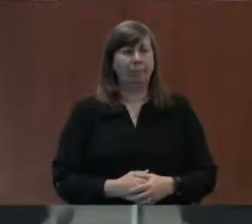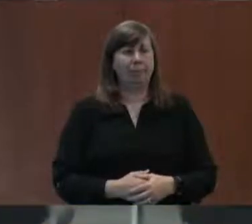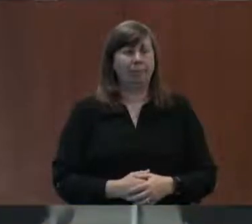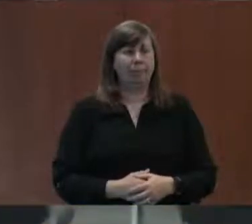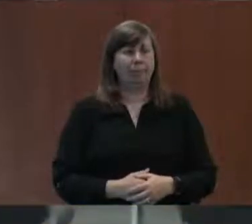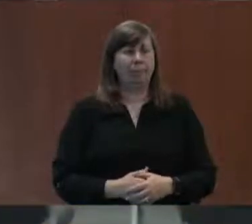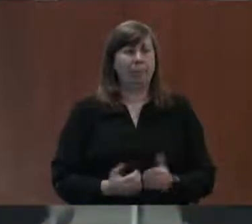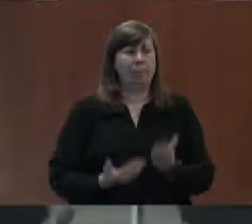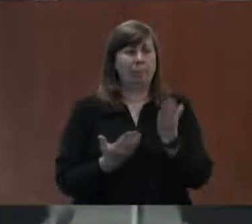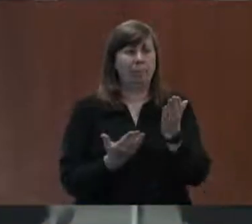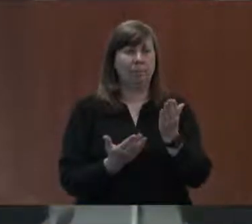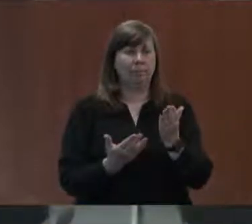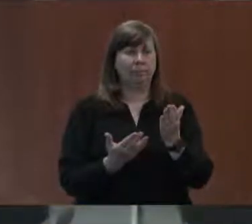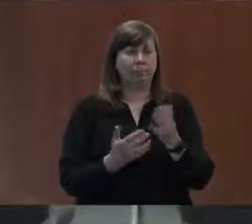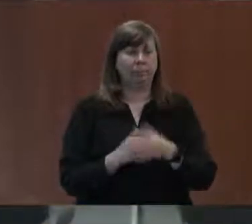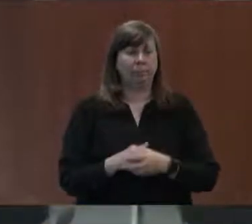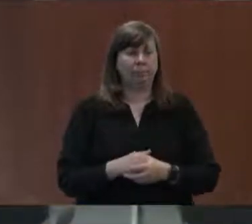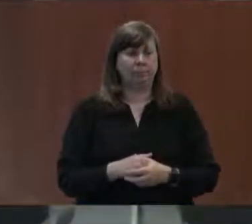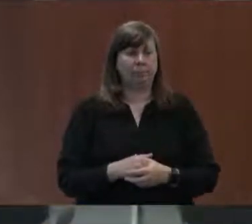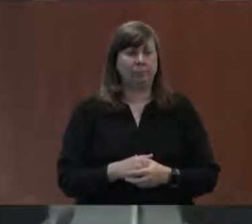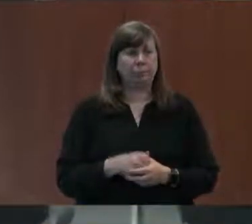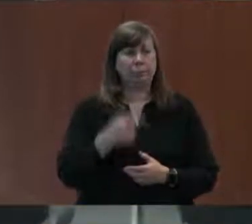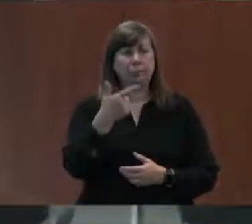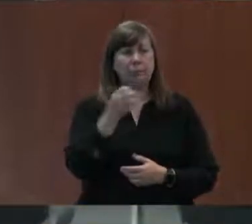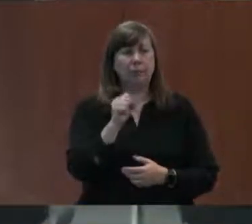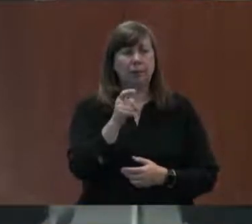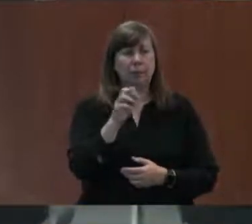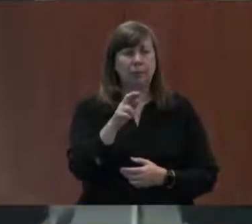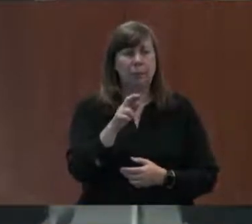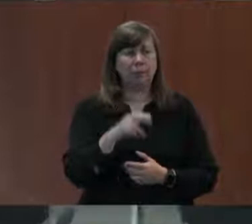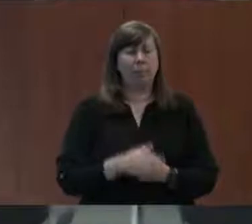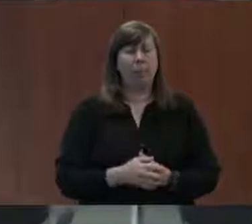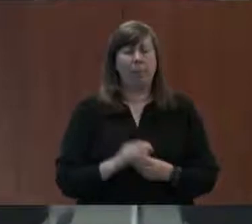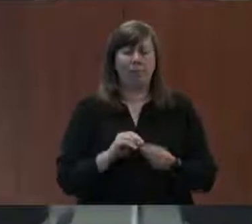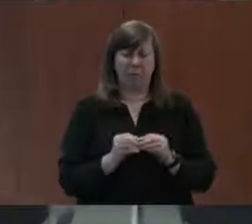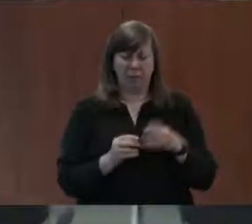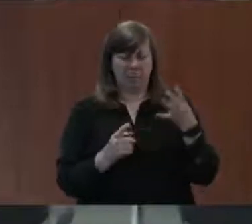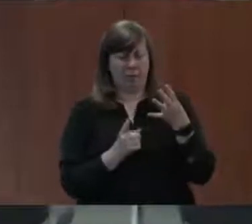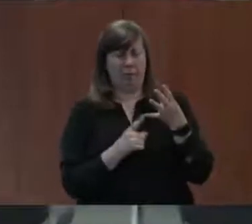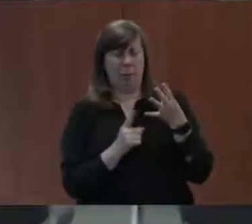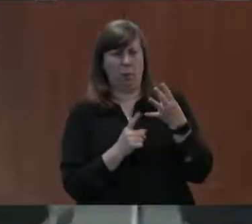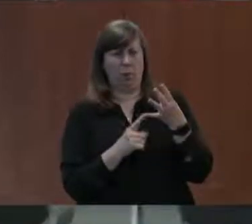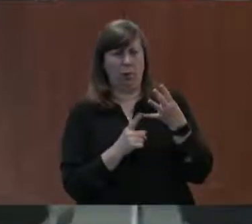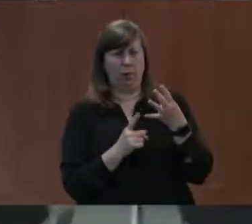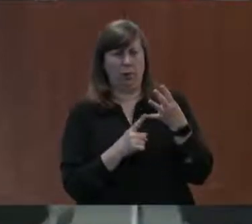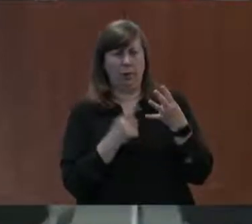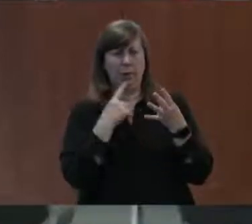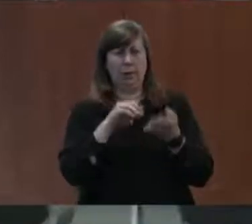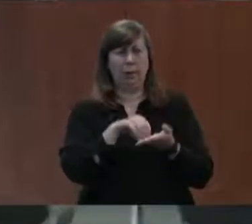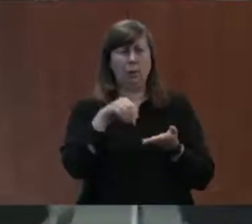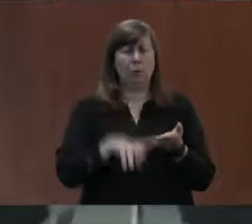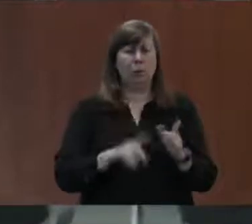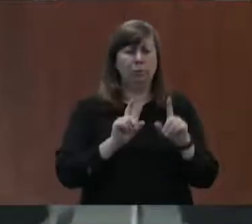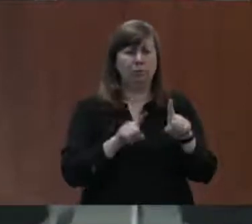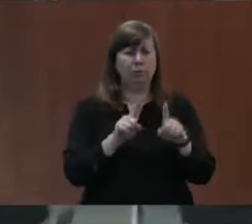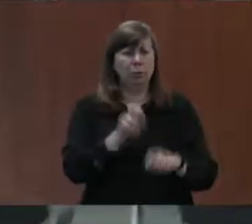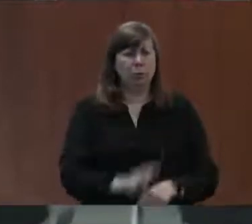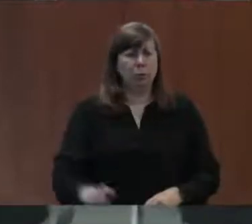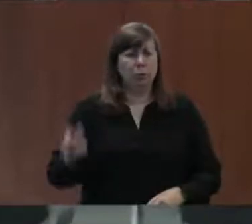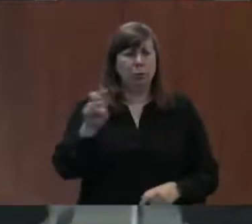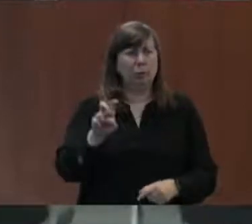Any questions? Mr. Gessler? Number 4 on that, it says students attending